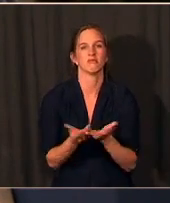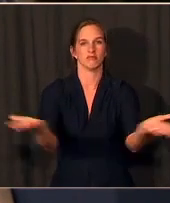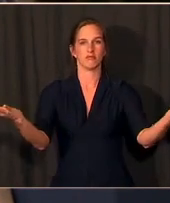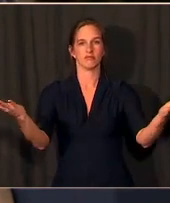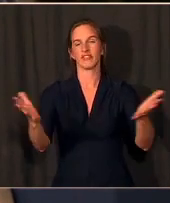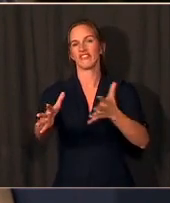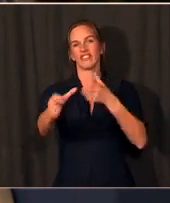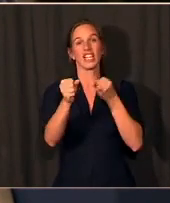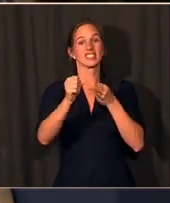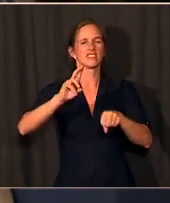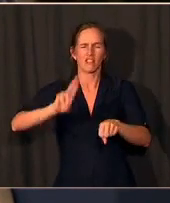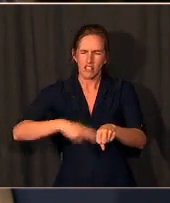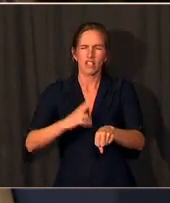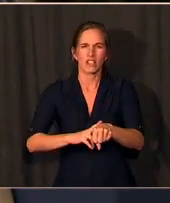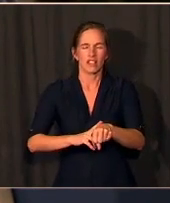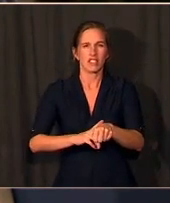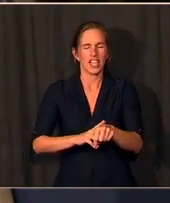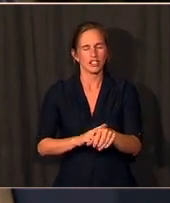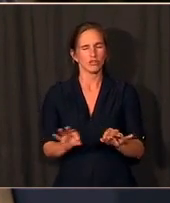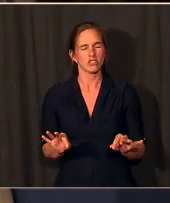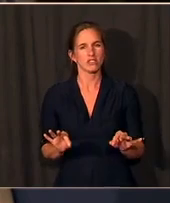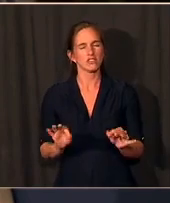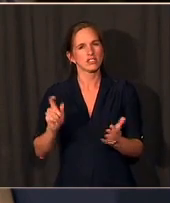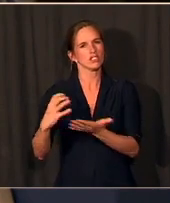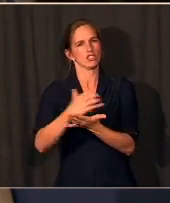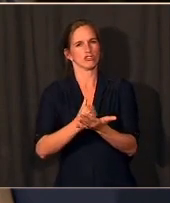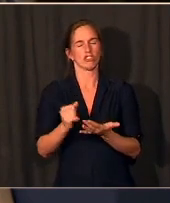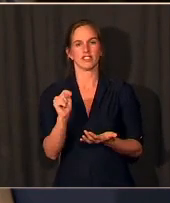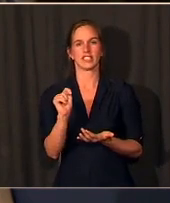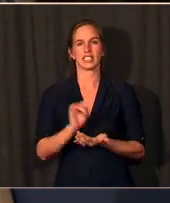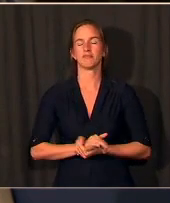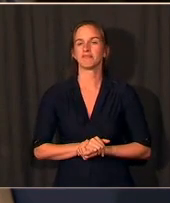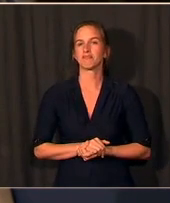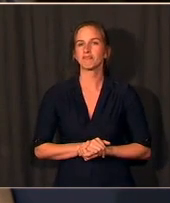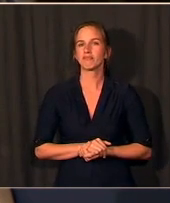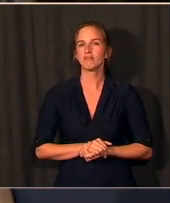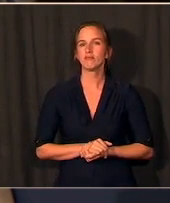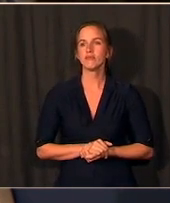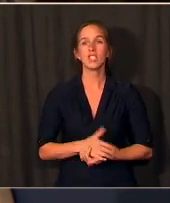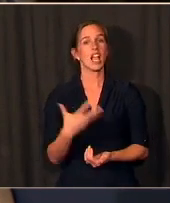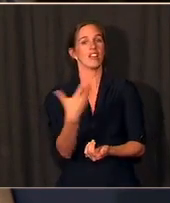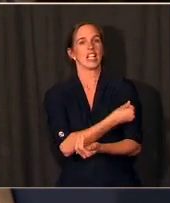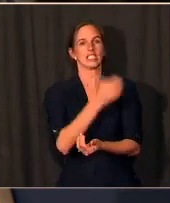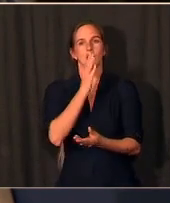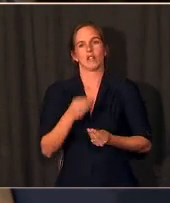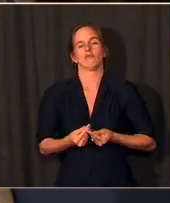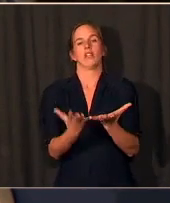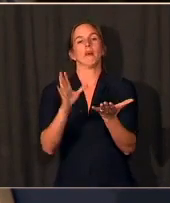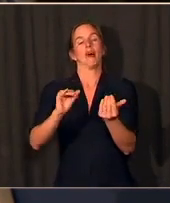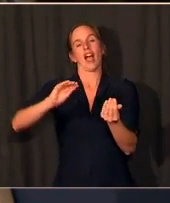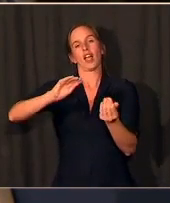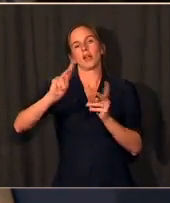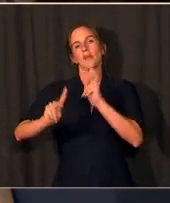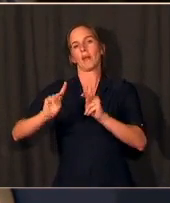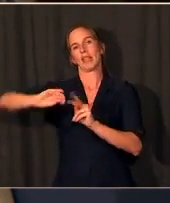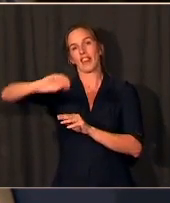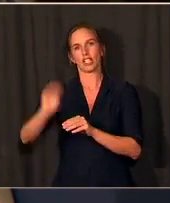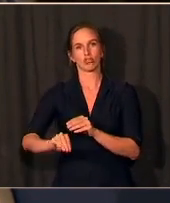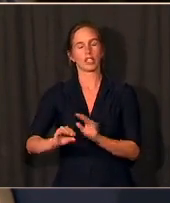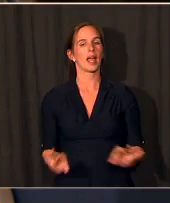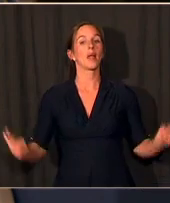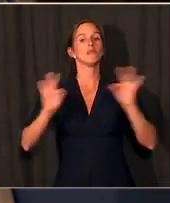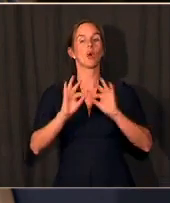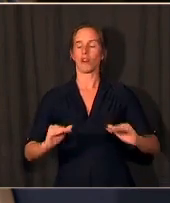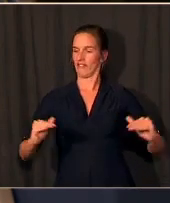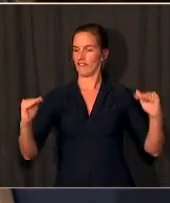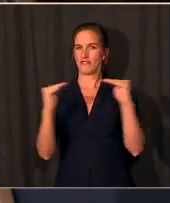this. Vaccines will be allocated pro rata by population so that we ensure fair and equitable